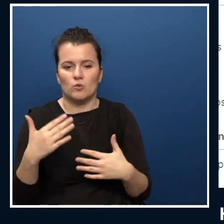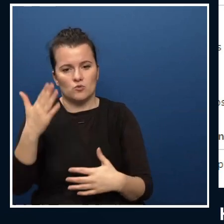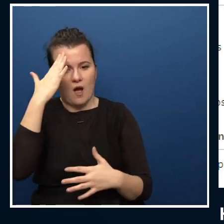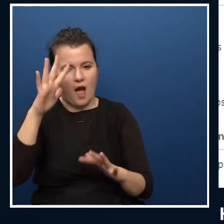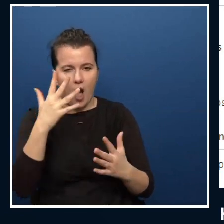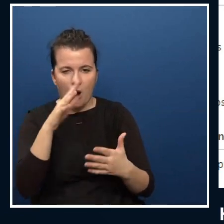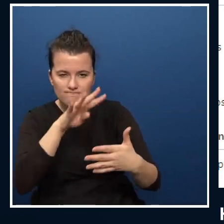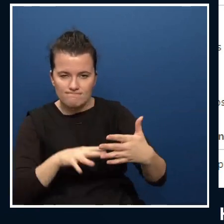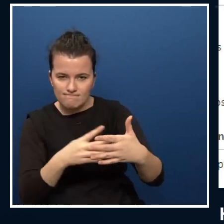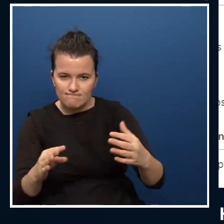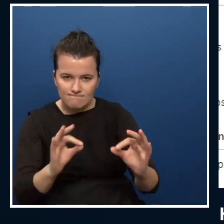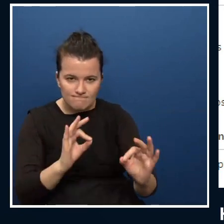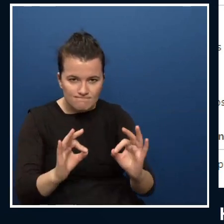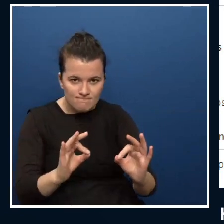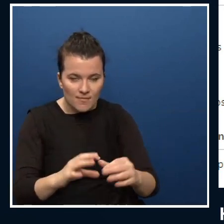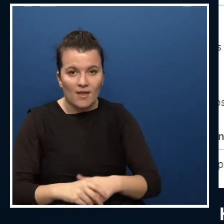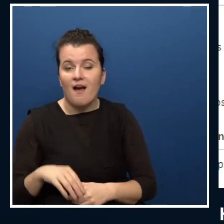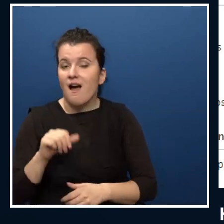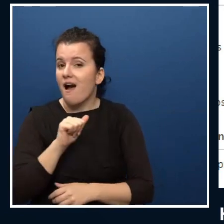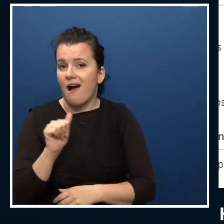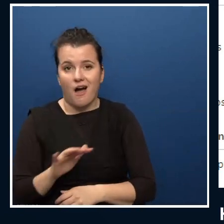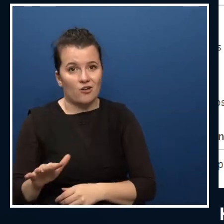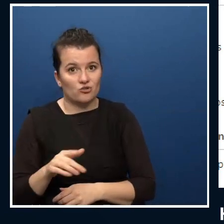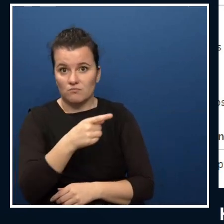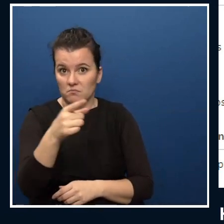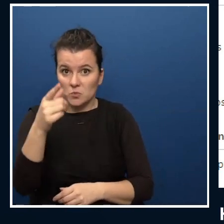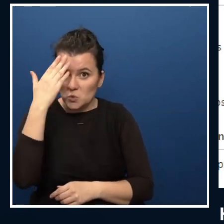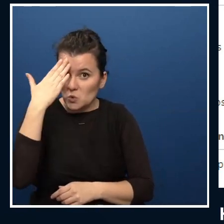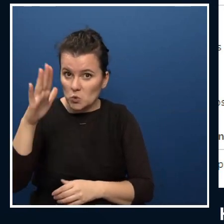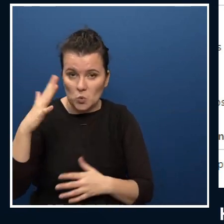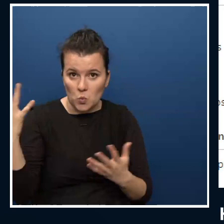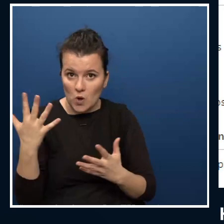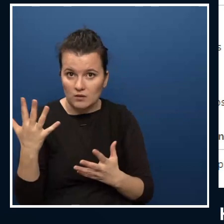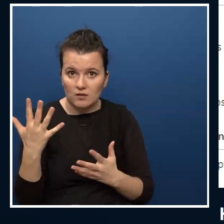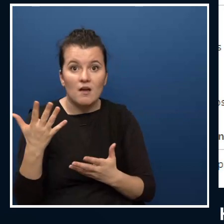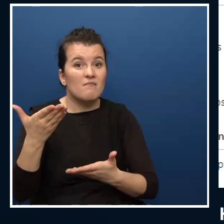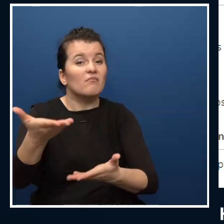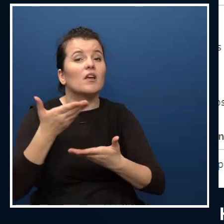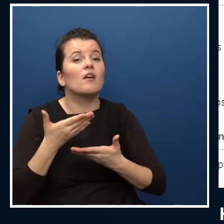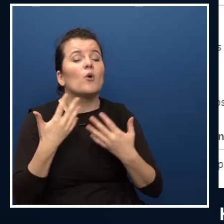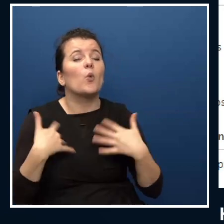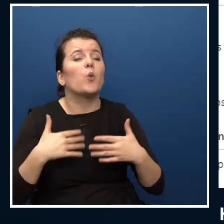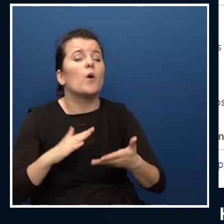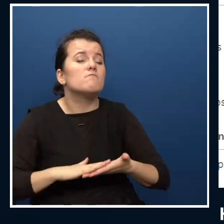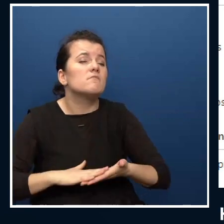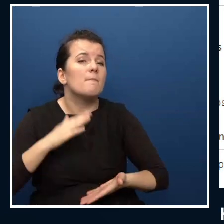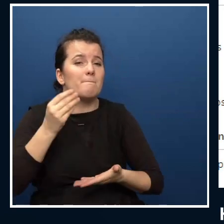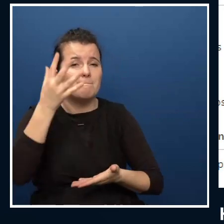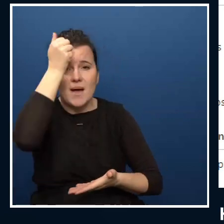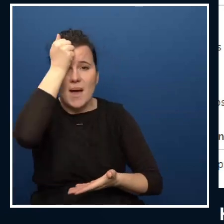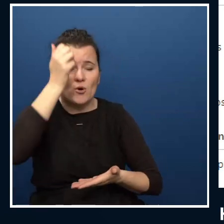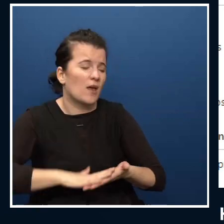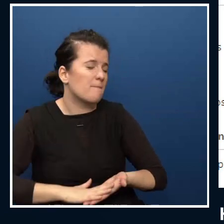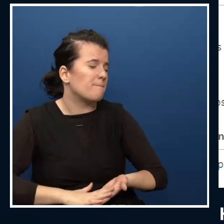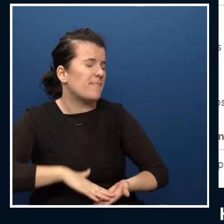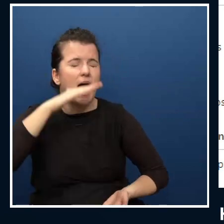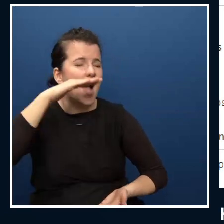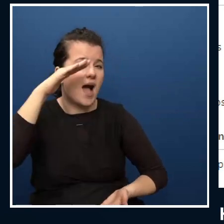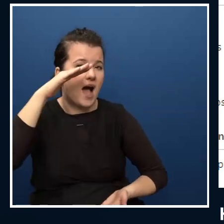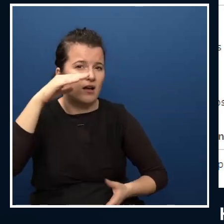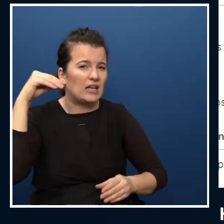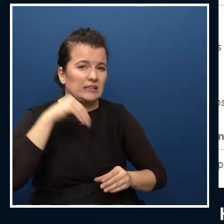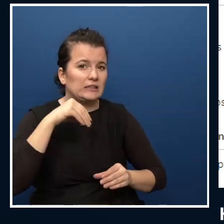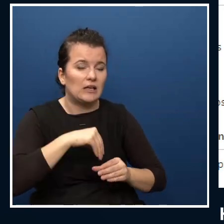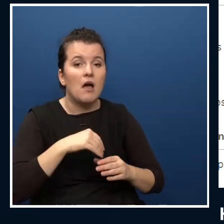that I think people also don't realize is that they give you tons of memory. Maybe the CPU isn't as fast, maybe the disk isn't as fast,